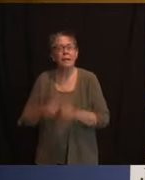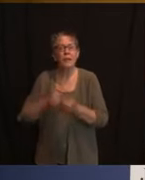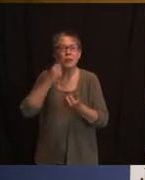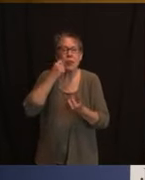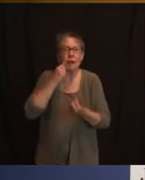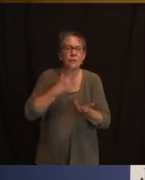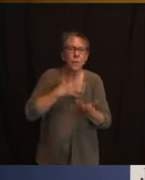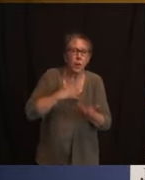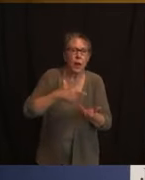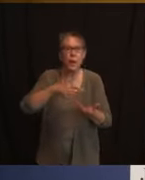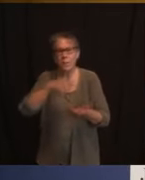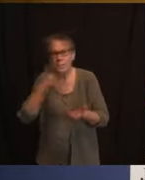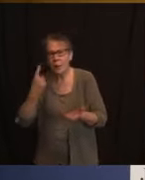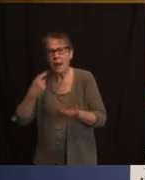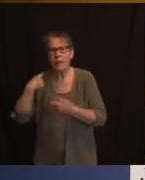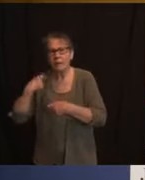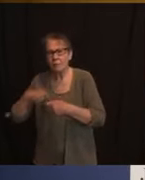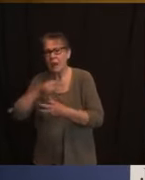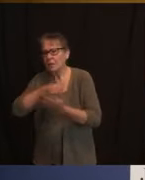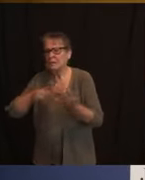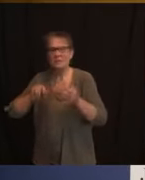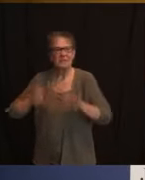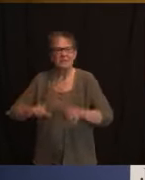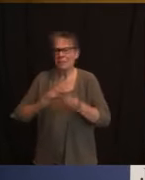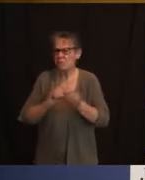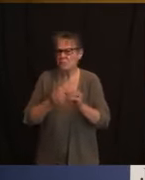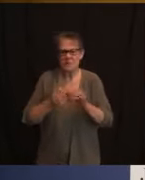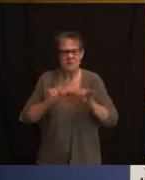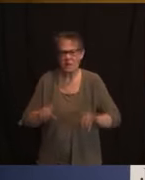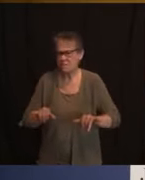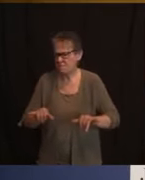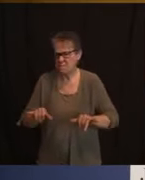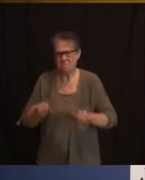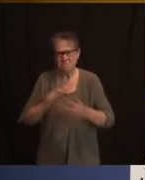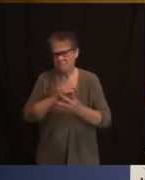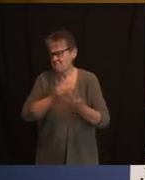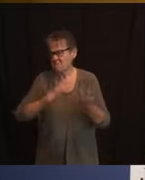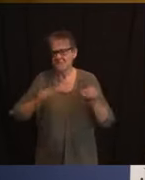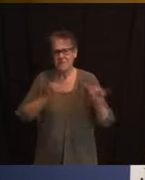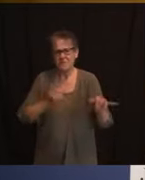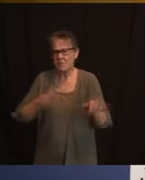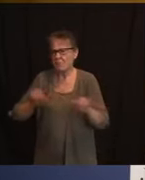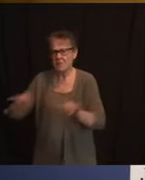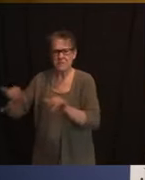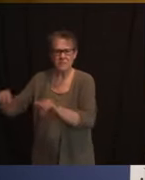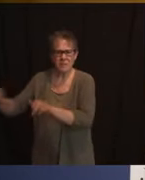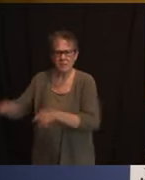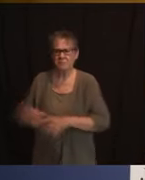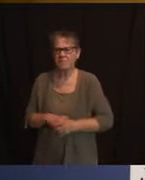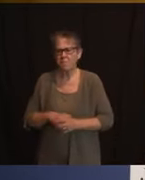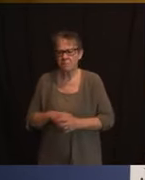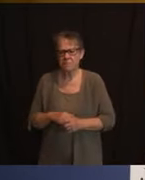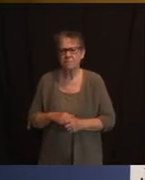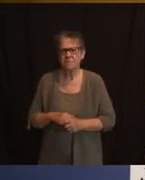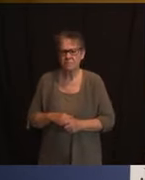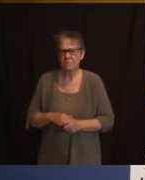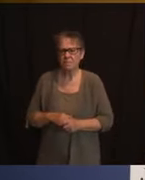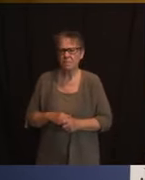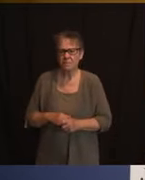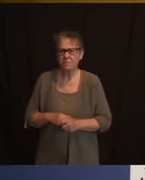52.8. Black, 19.1. Hispanic, 17.5. Asian, 5.3. And other,